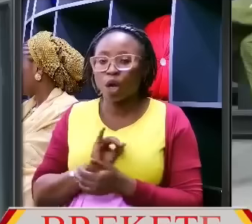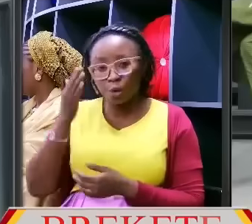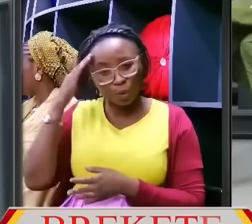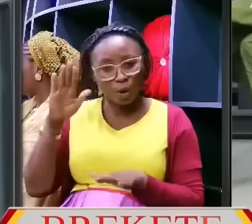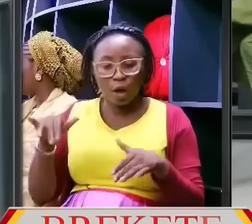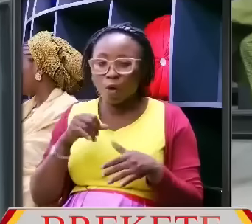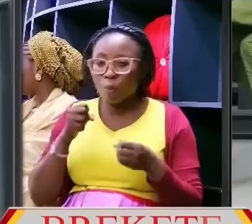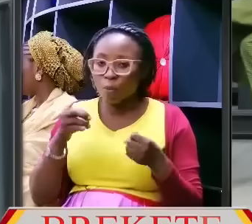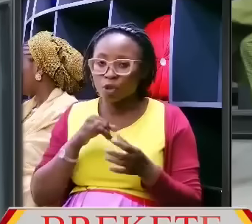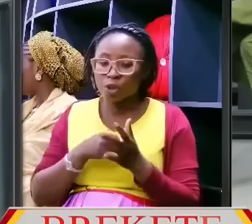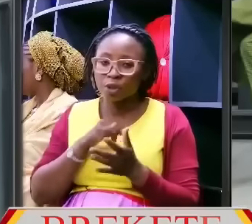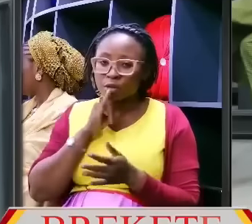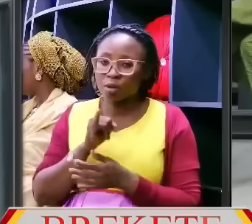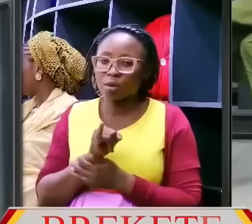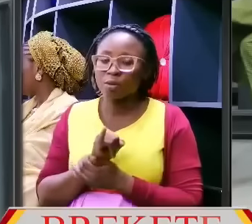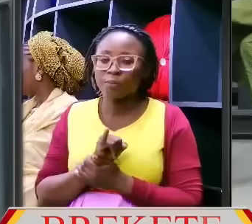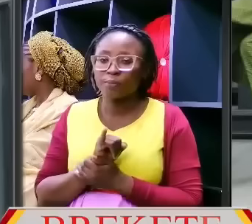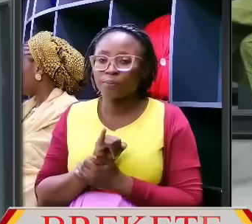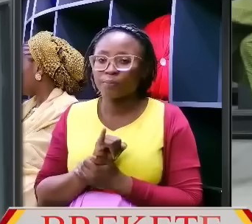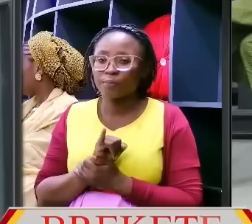don't know how much it is,